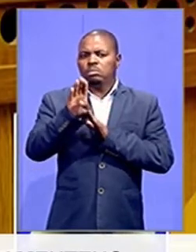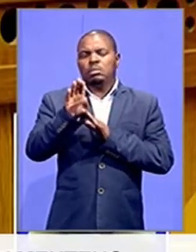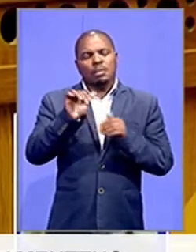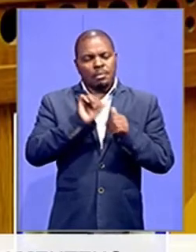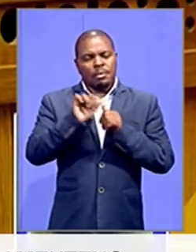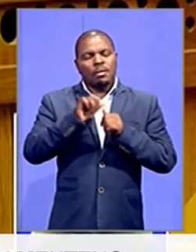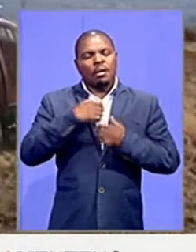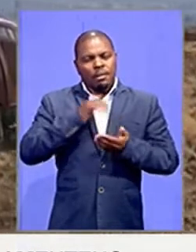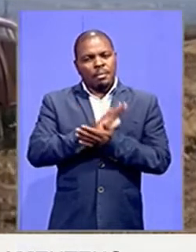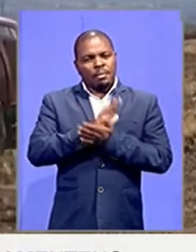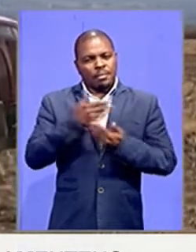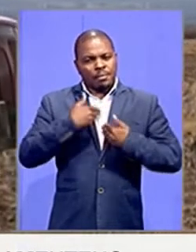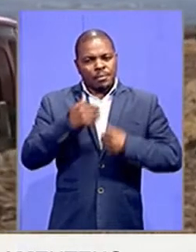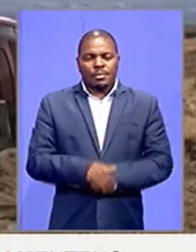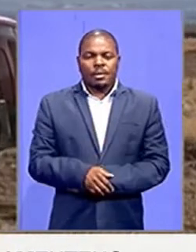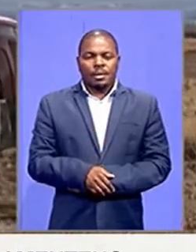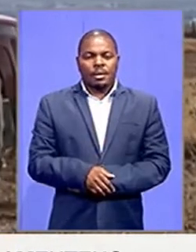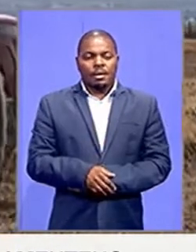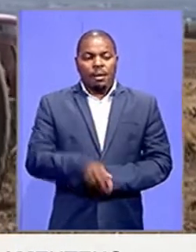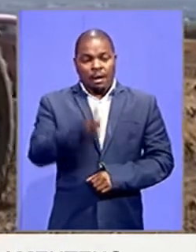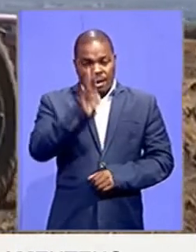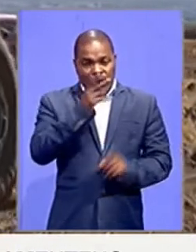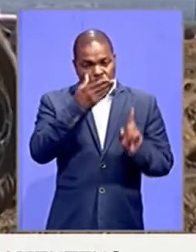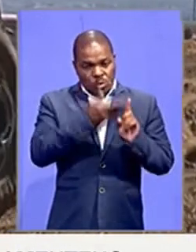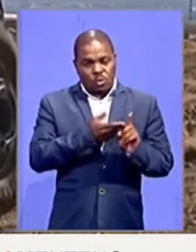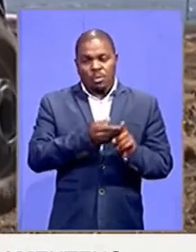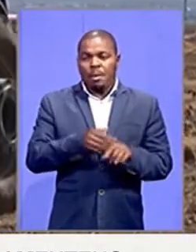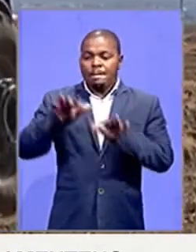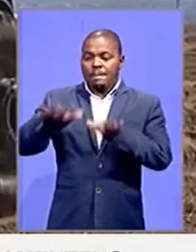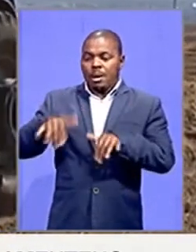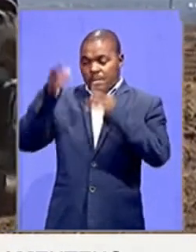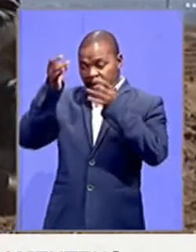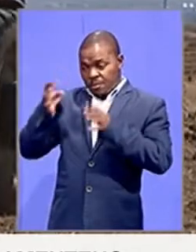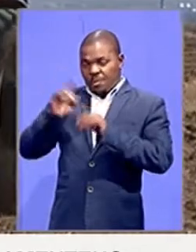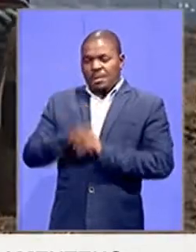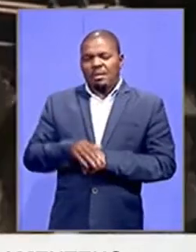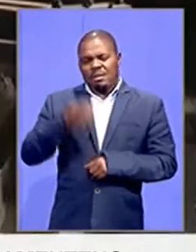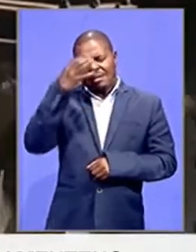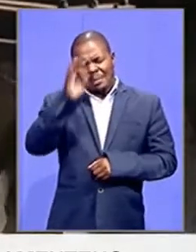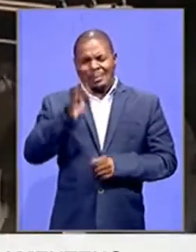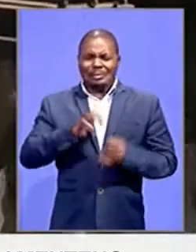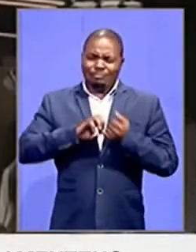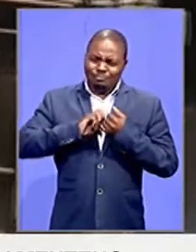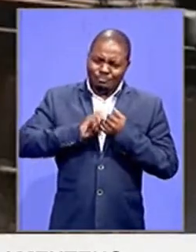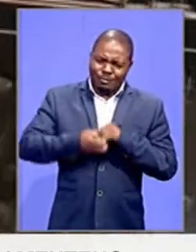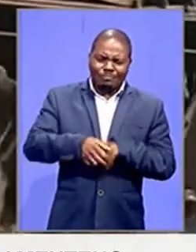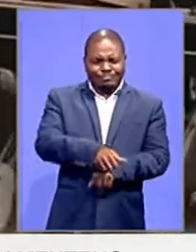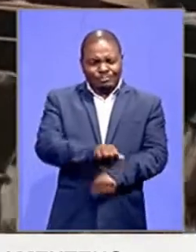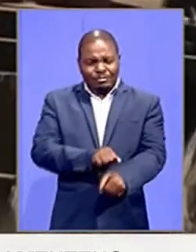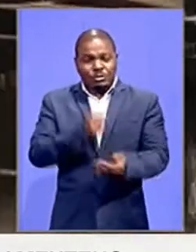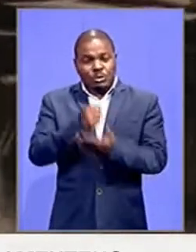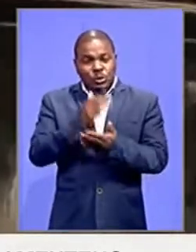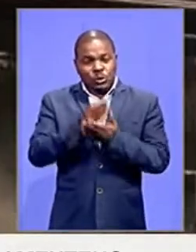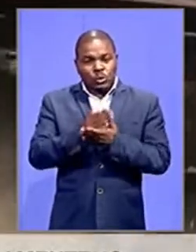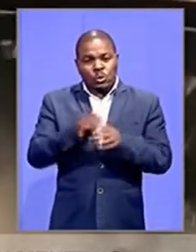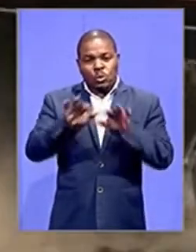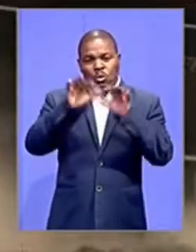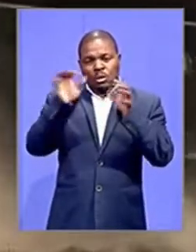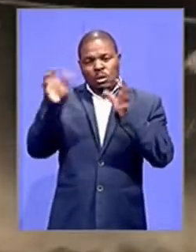my health. Motlatsa mopresidente o netefaleditse ba palamente gore puso e dira ka tsotlhe tse e nang natso go ntšhafatsa maemo a